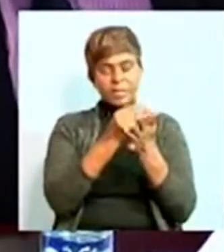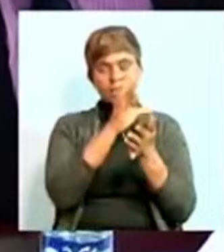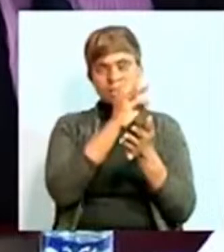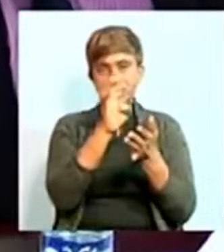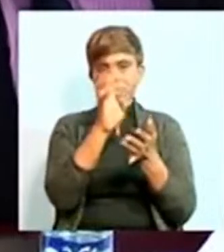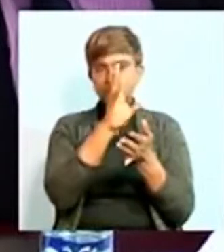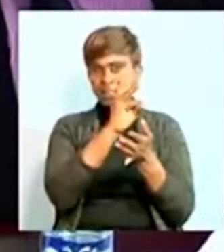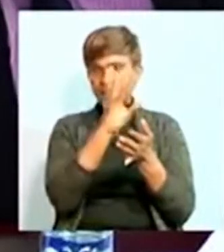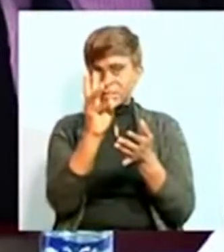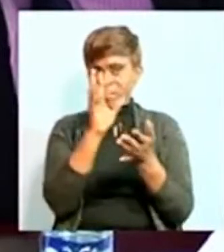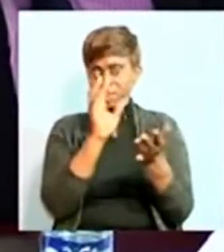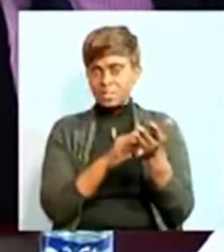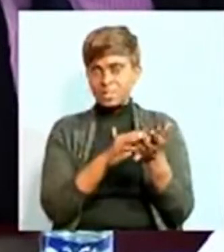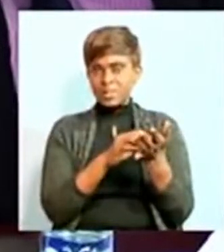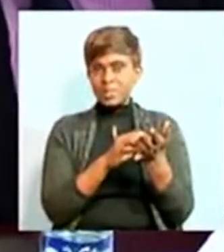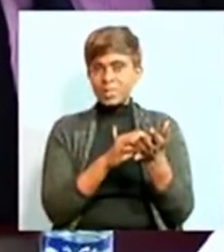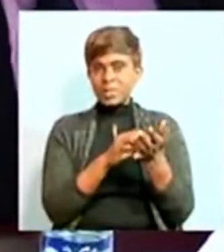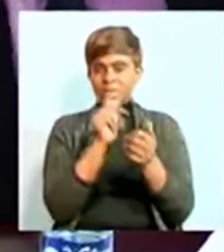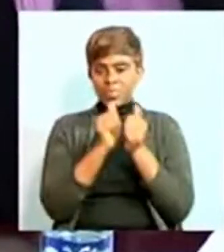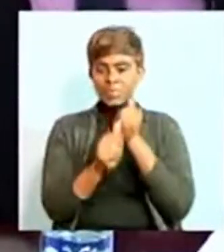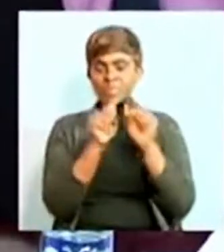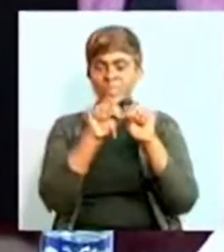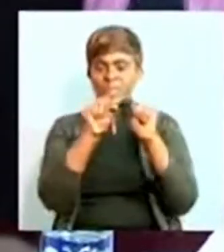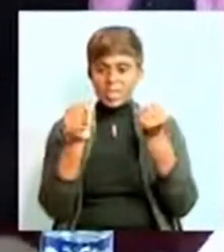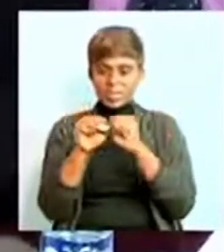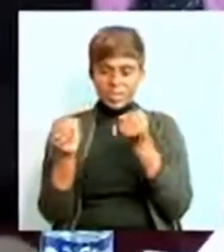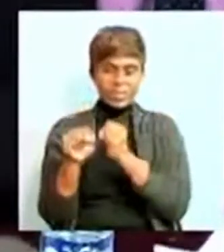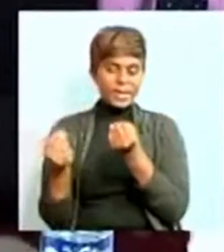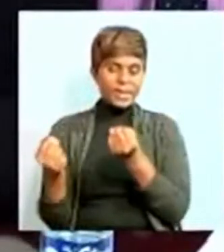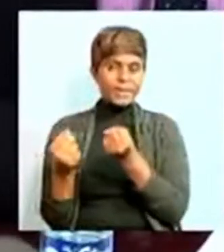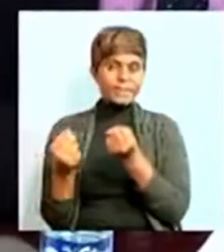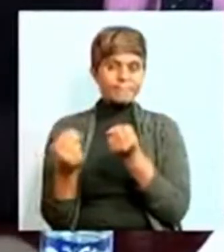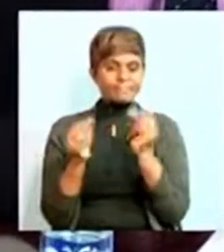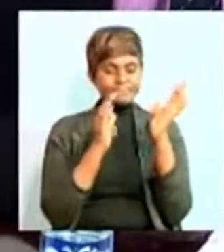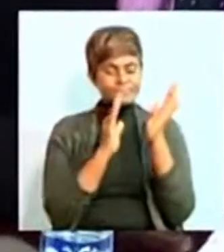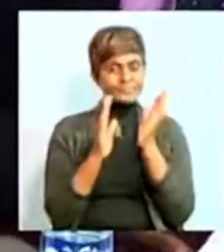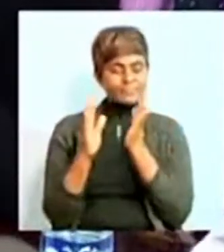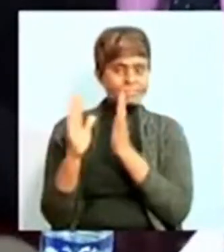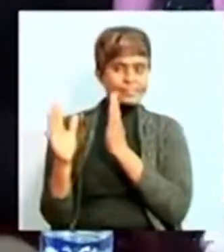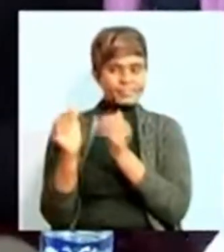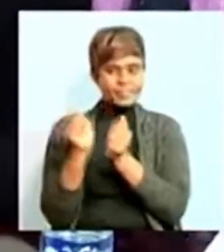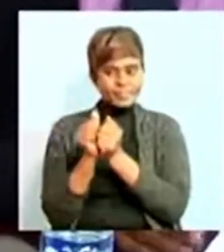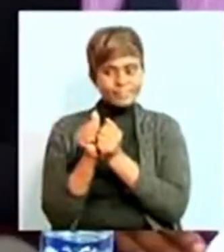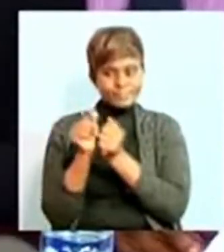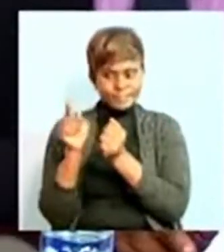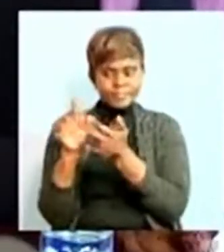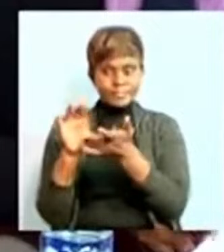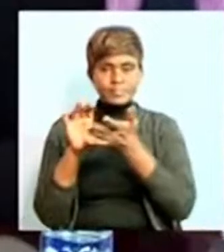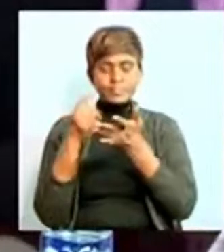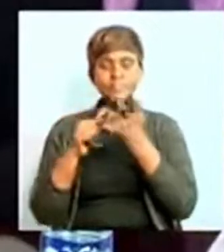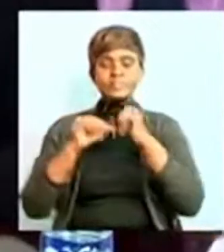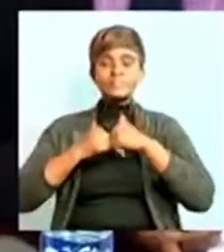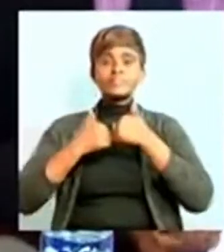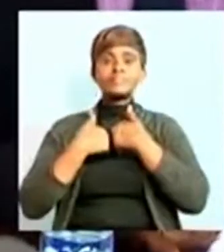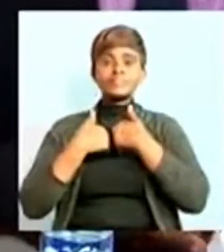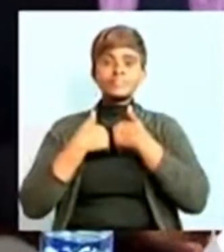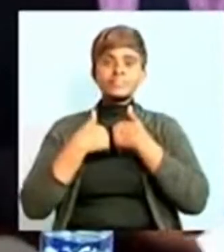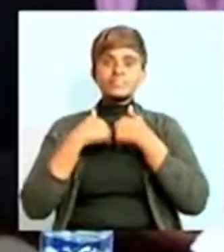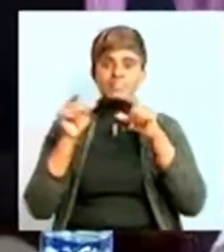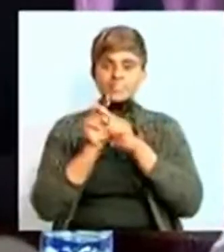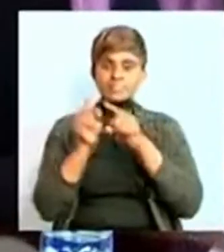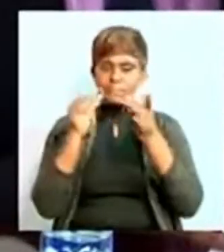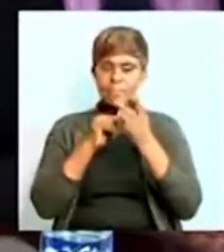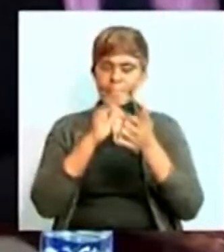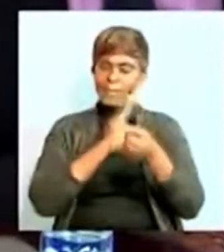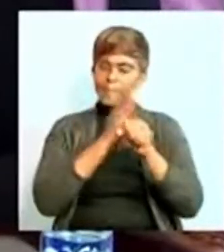666,000. That will be broken down according to the parameters of the debt that we are owing. And definitely